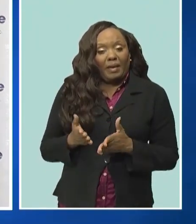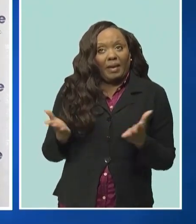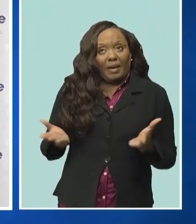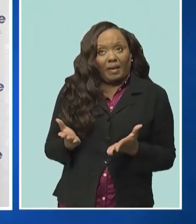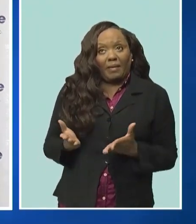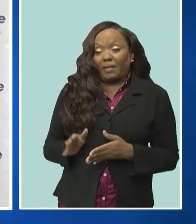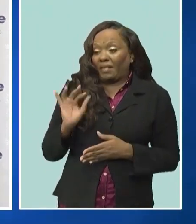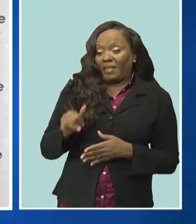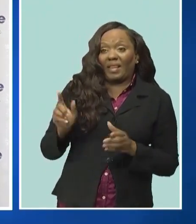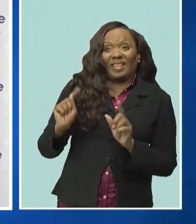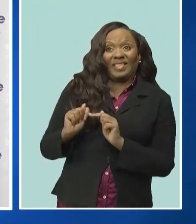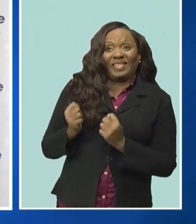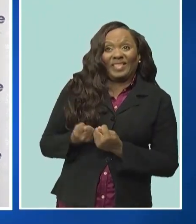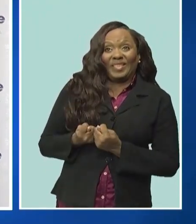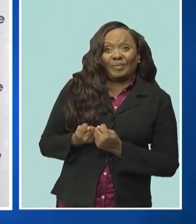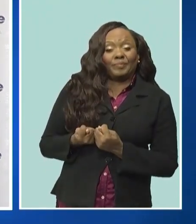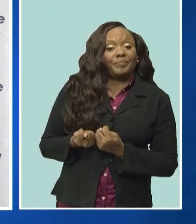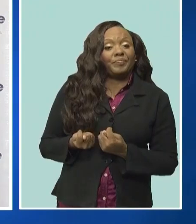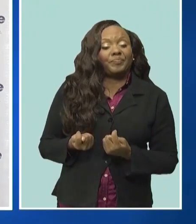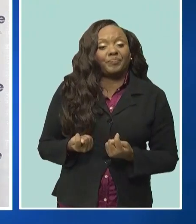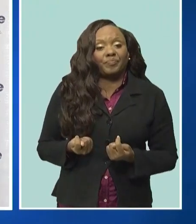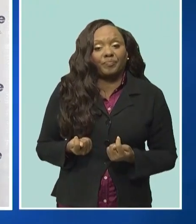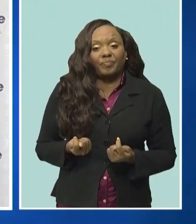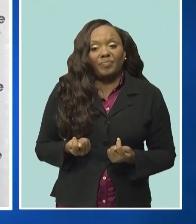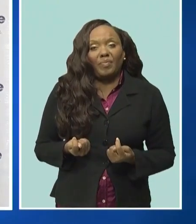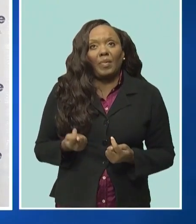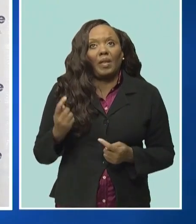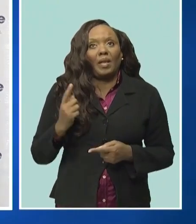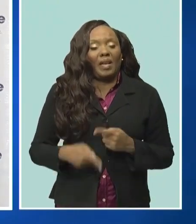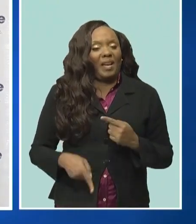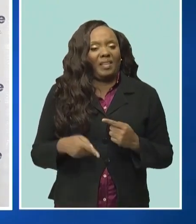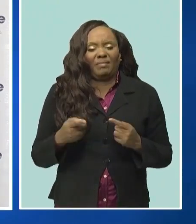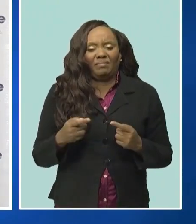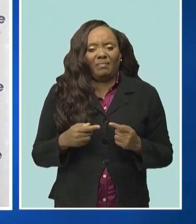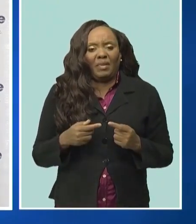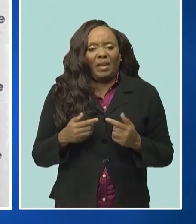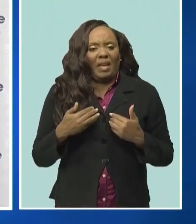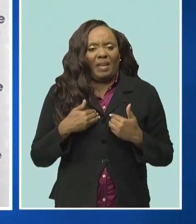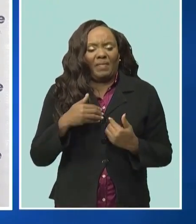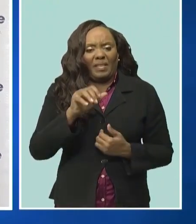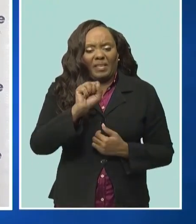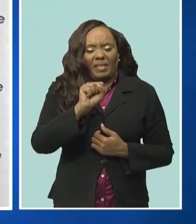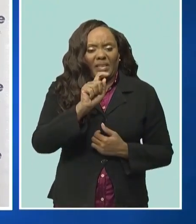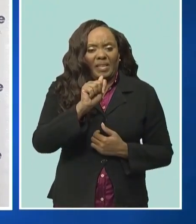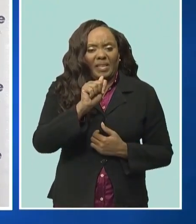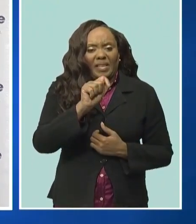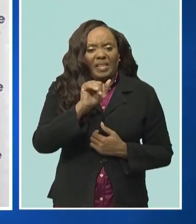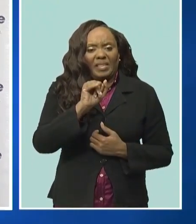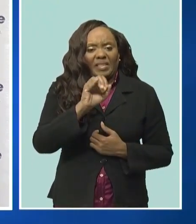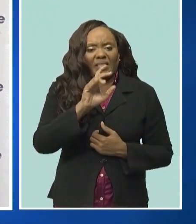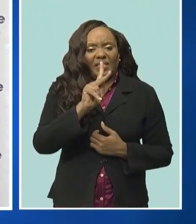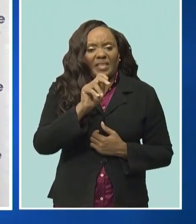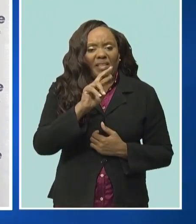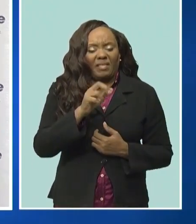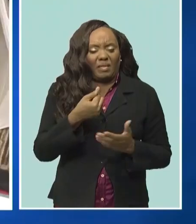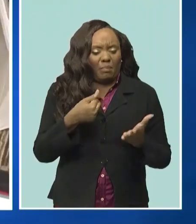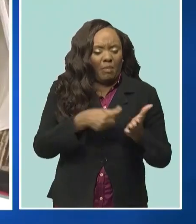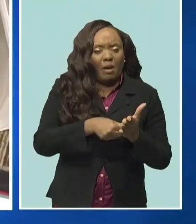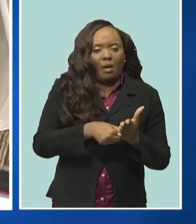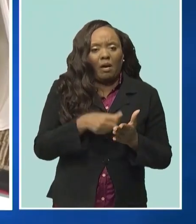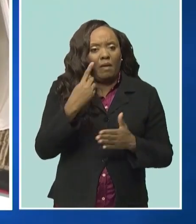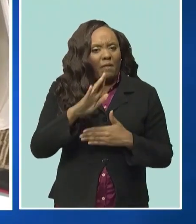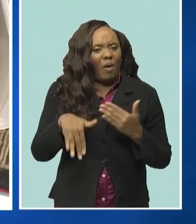so, would not have the capacity to be putting stickers on all of the imported products coming into the market. It's not a practical